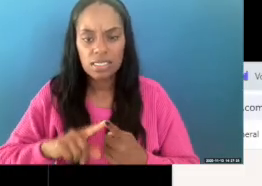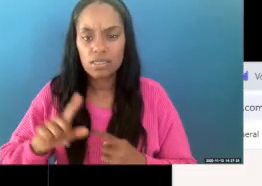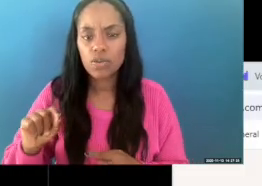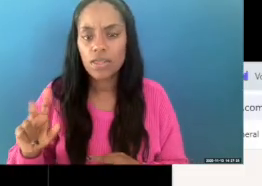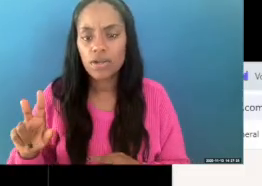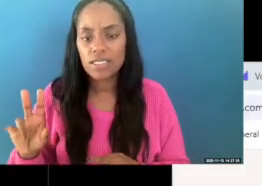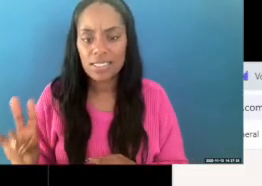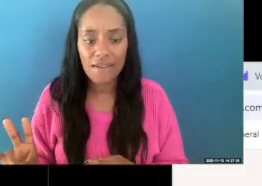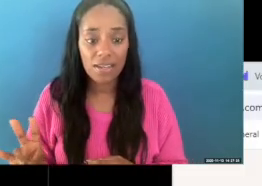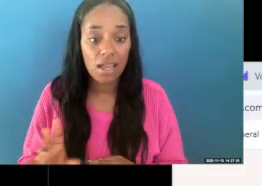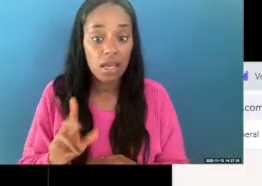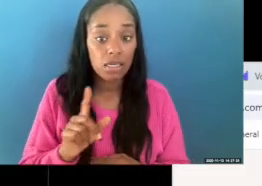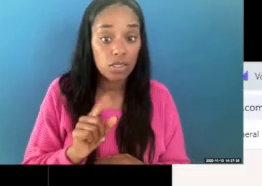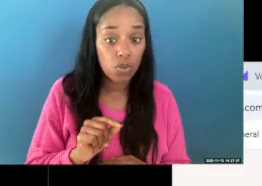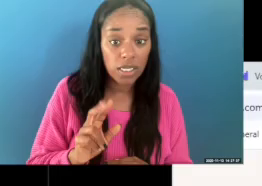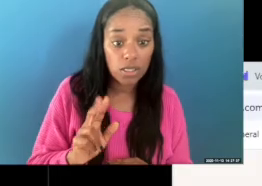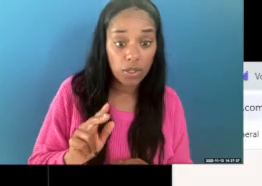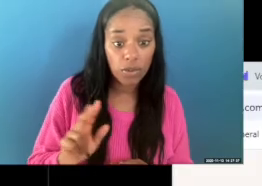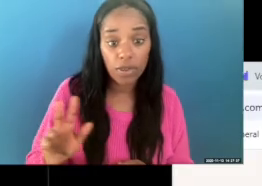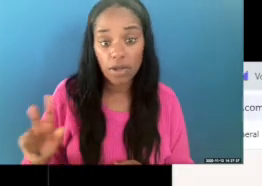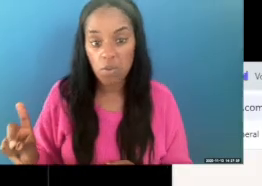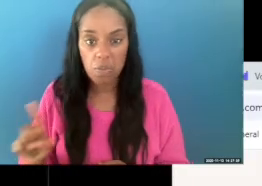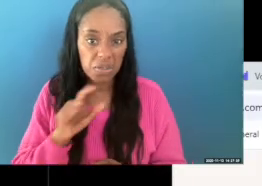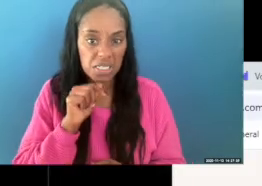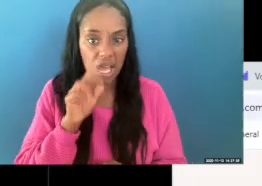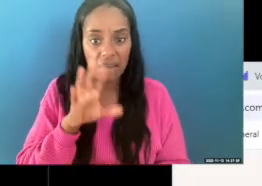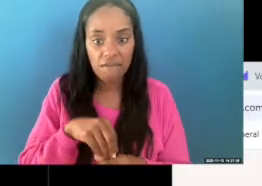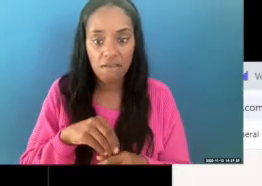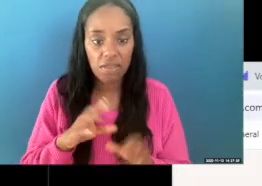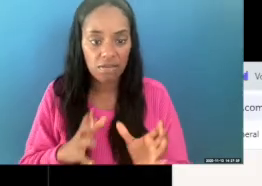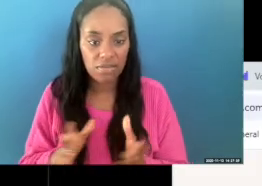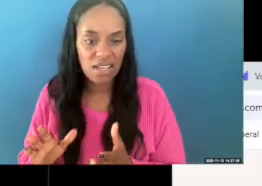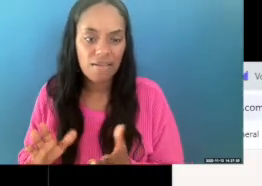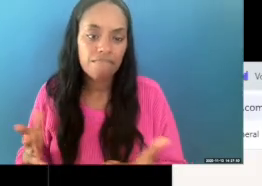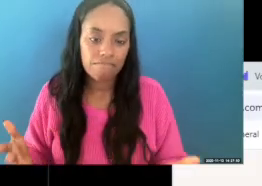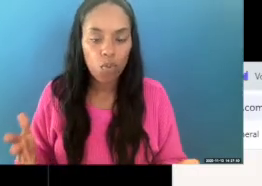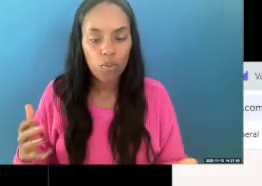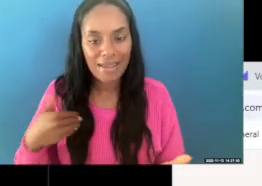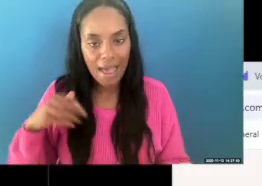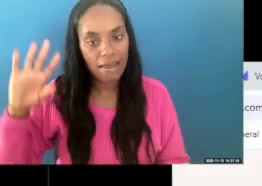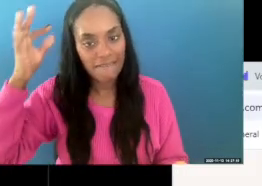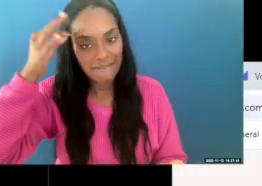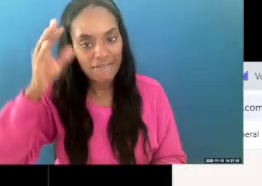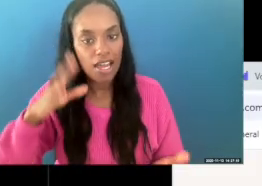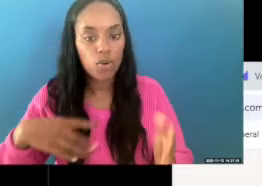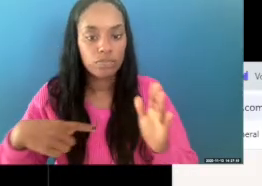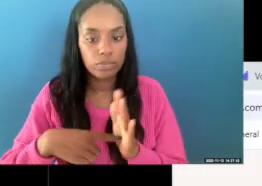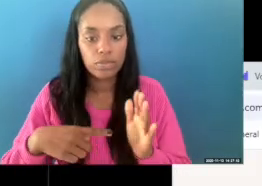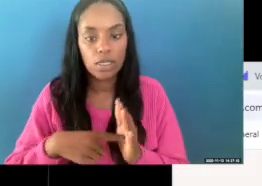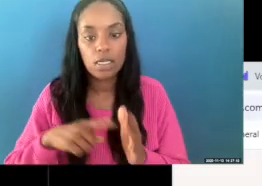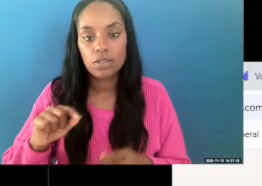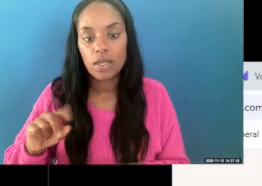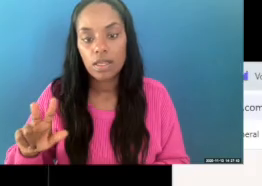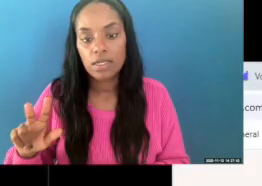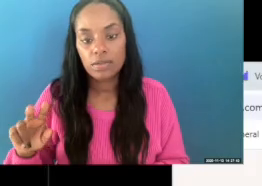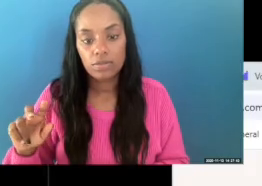ACT regulations, and CARB had proposed meeting federal attainment not until 2037. 2023